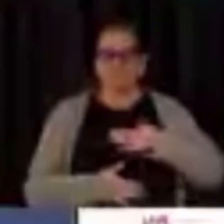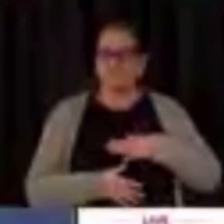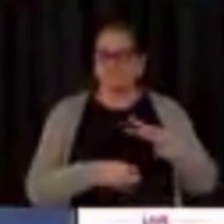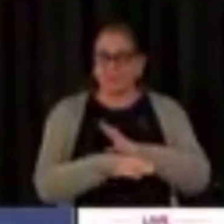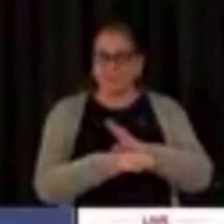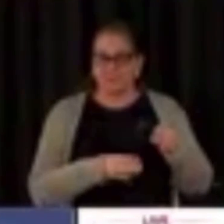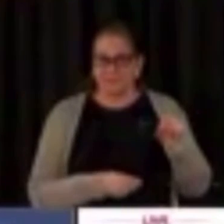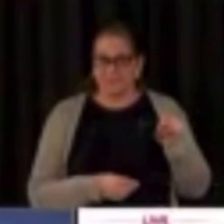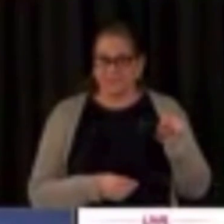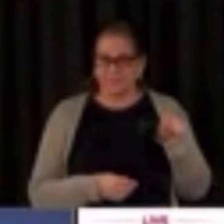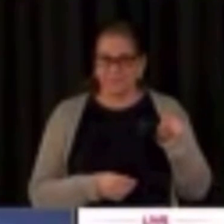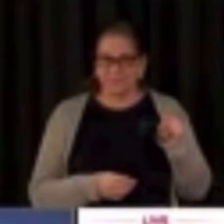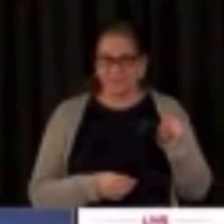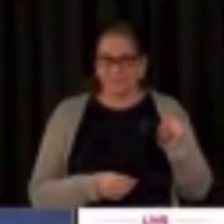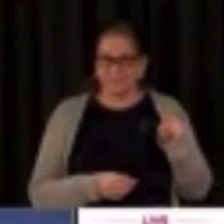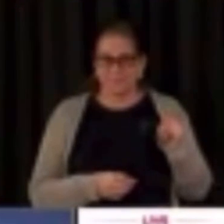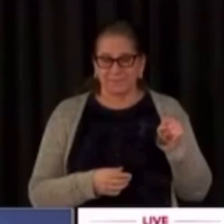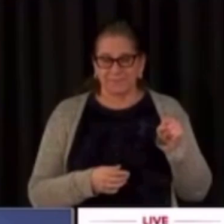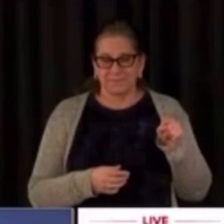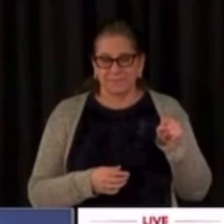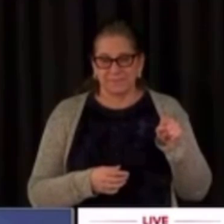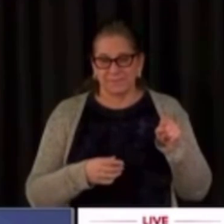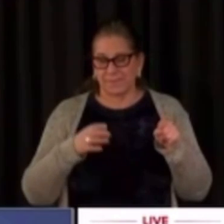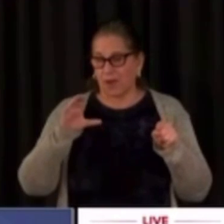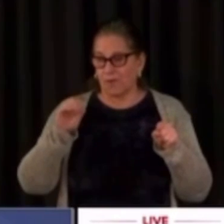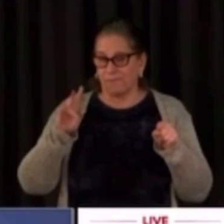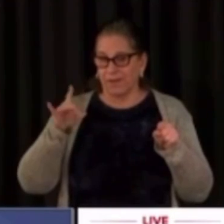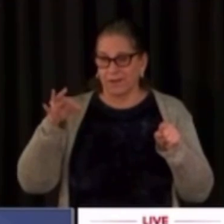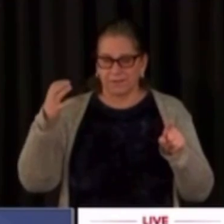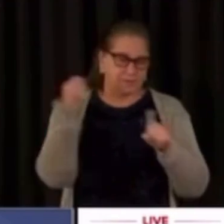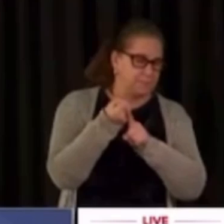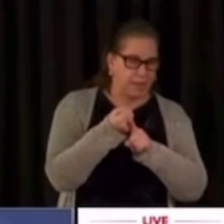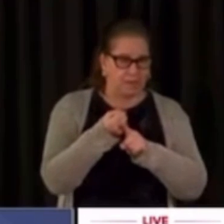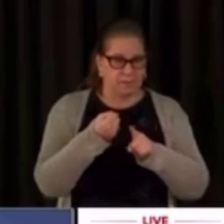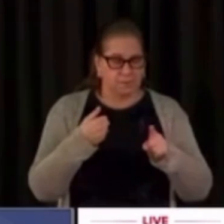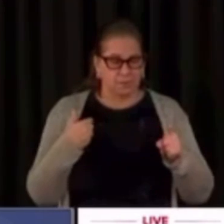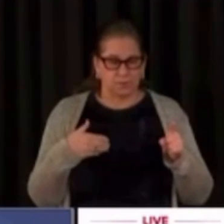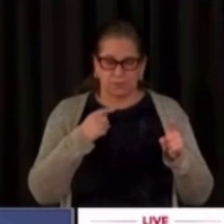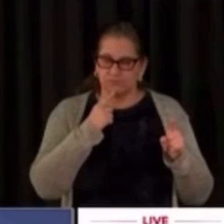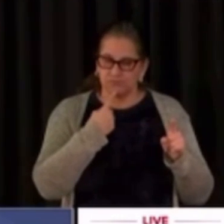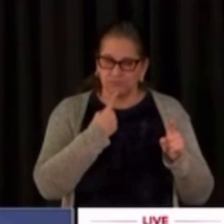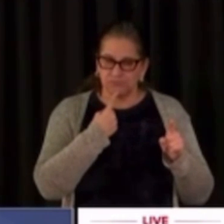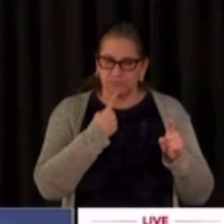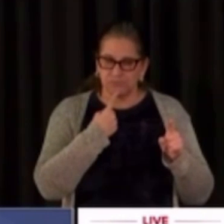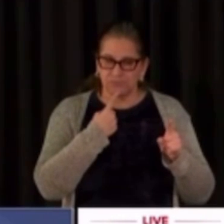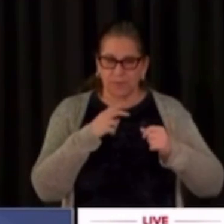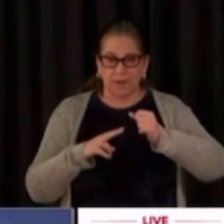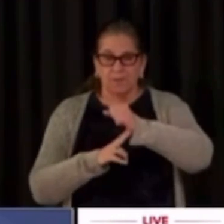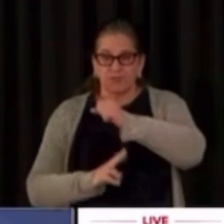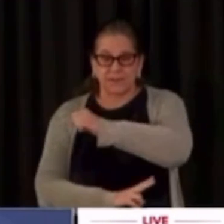substantially affected by COVID, and we want them to know that the Bridge Fund applications to